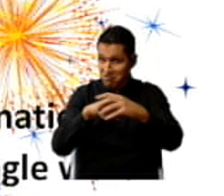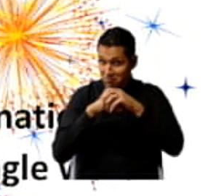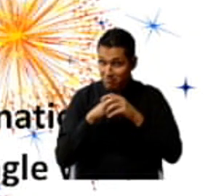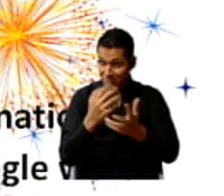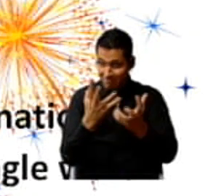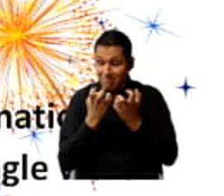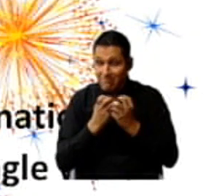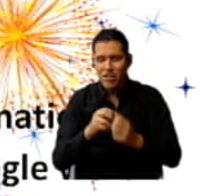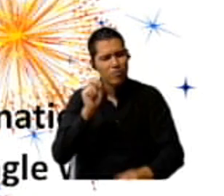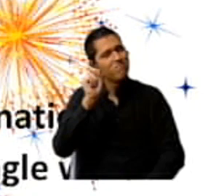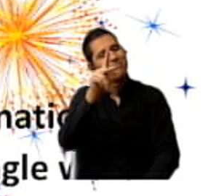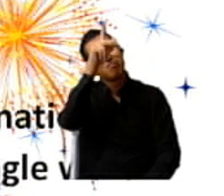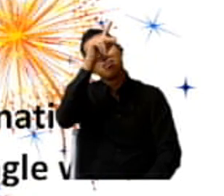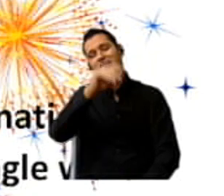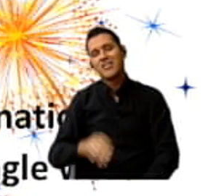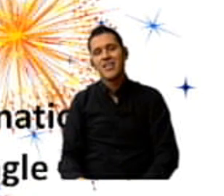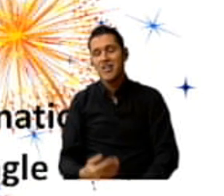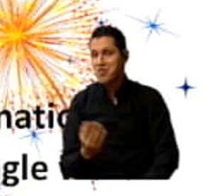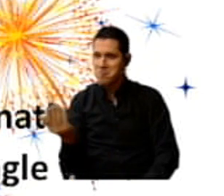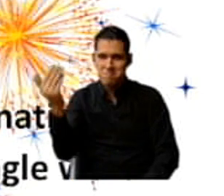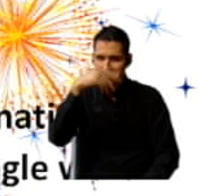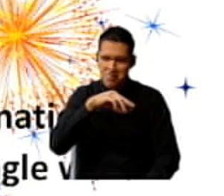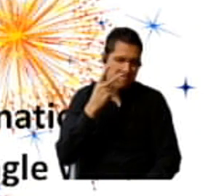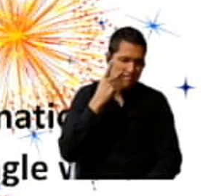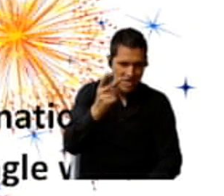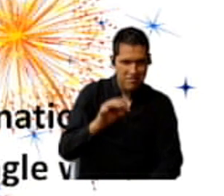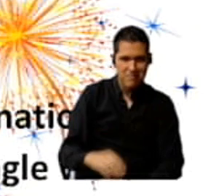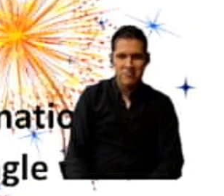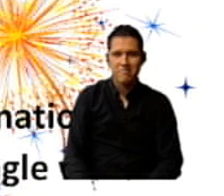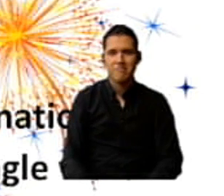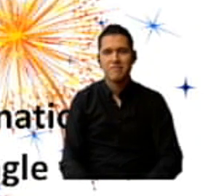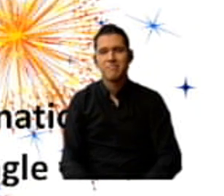Yes? Okay, so let's give it a try.